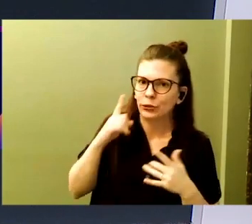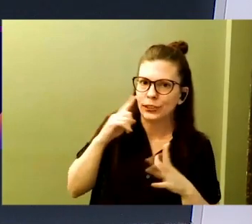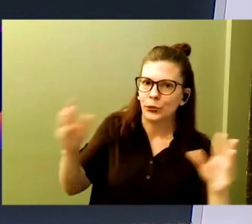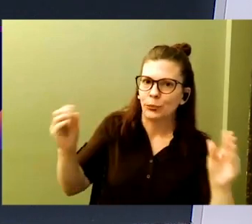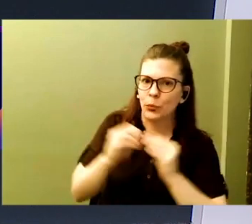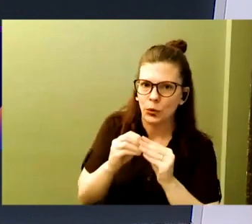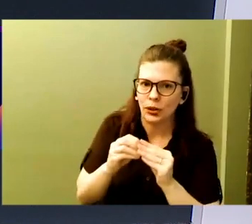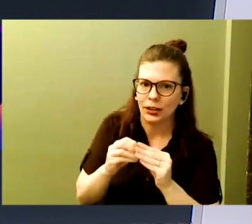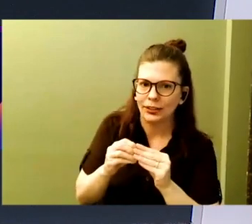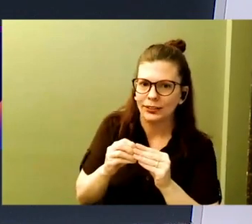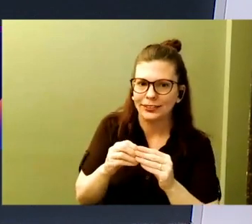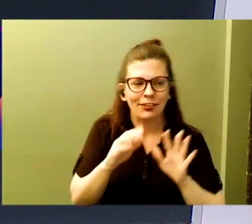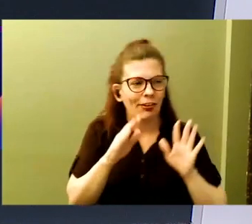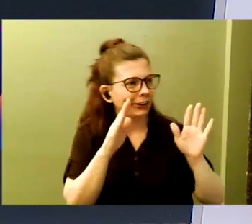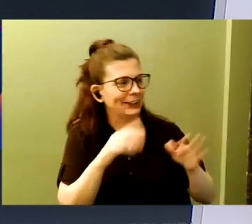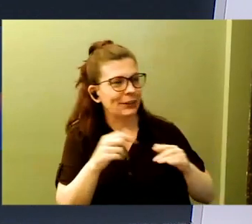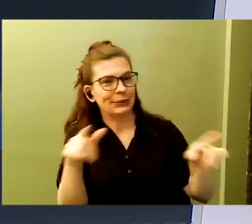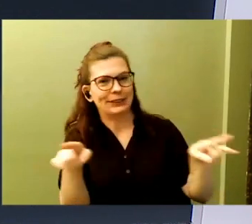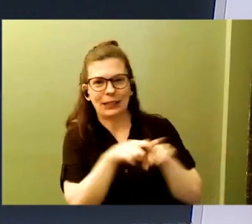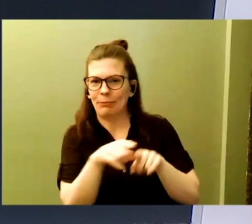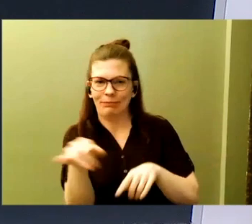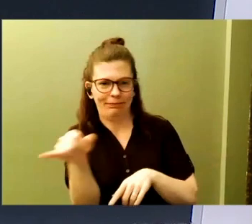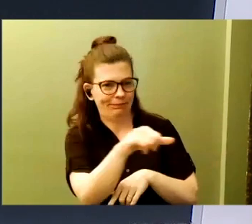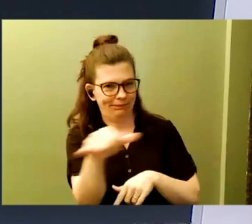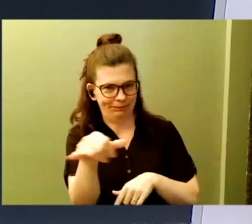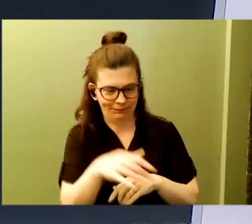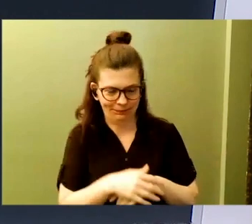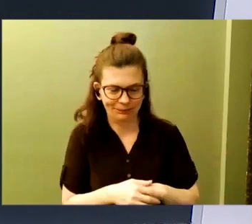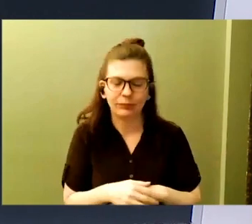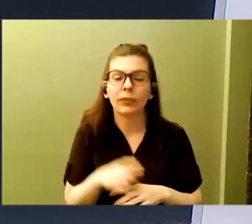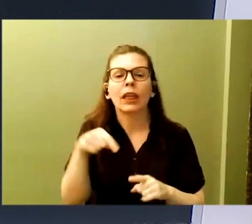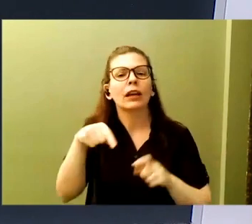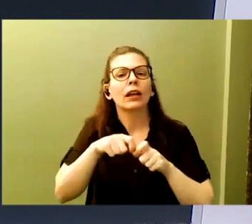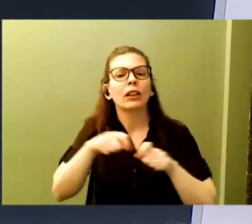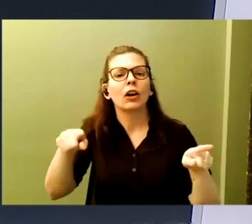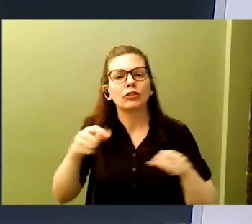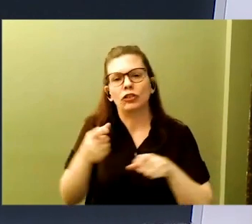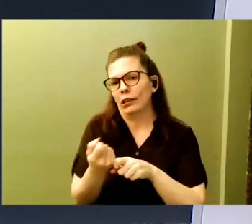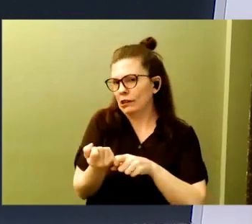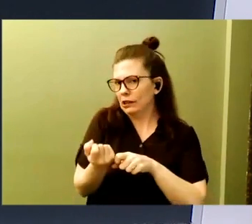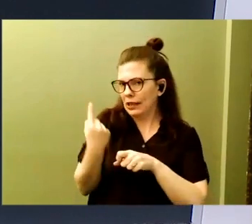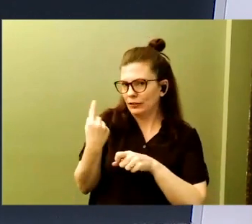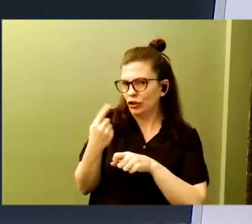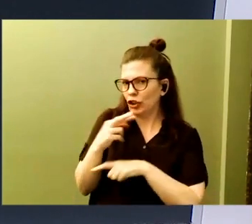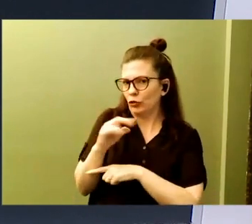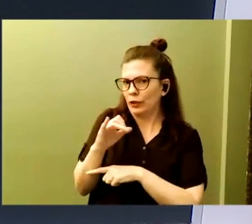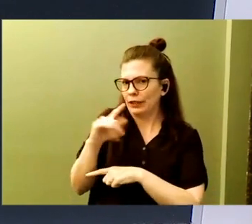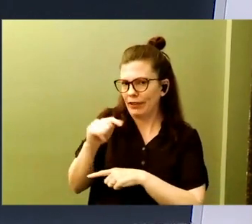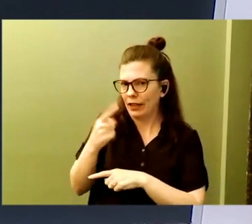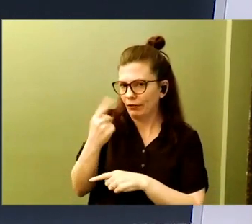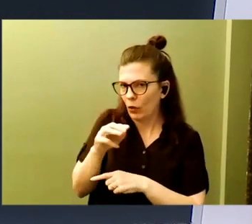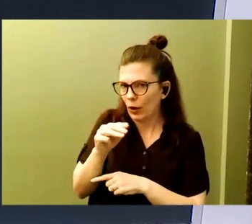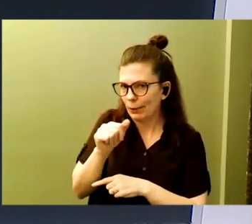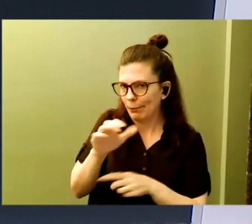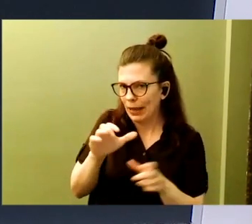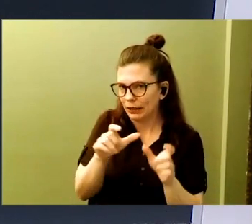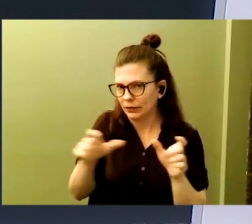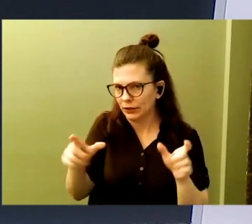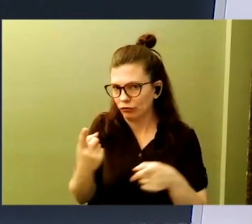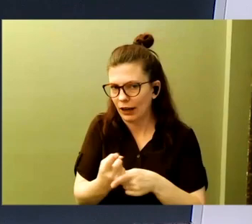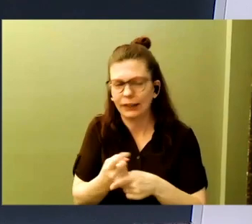Awesome. Same. So this was launched last year at reInvent for the Mac instances, right? We launched